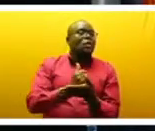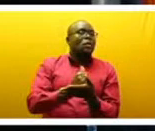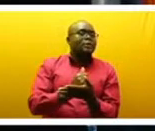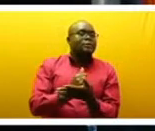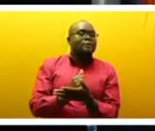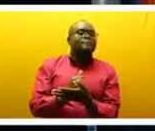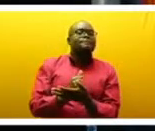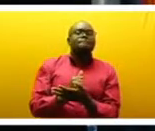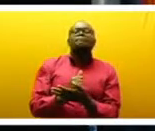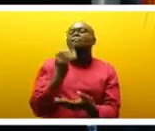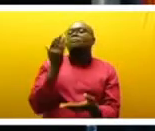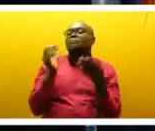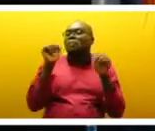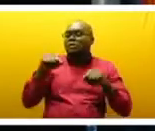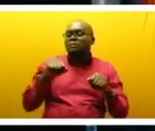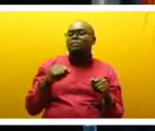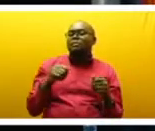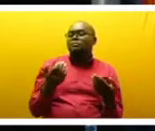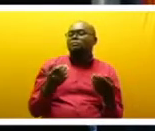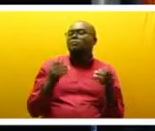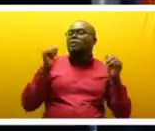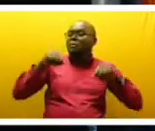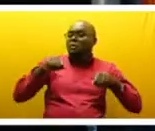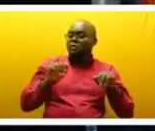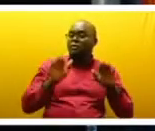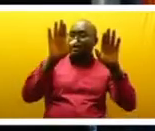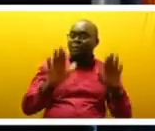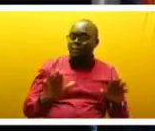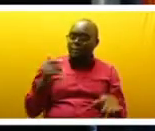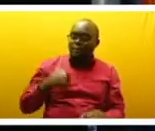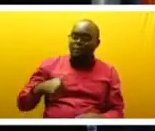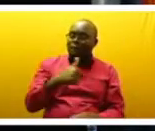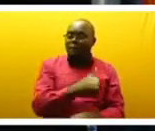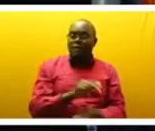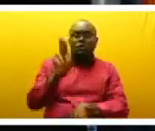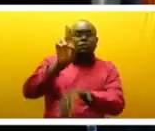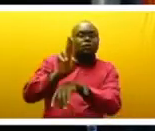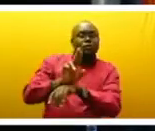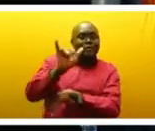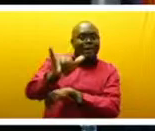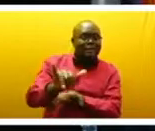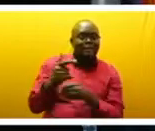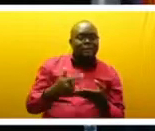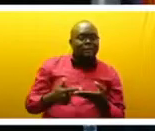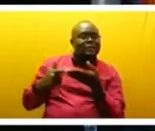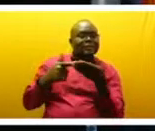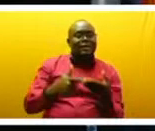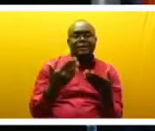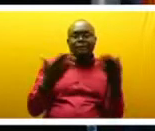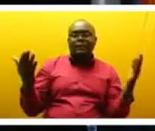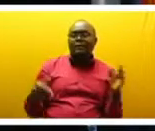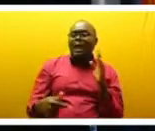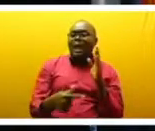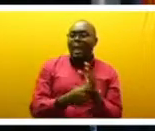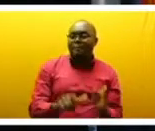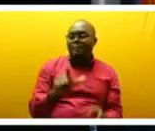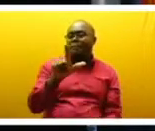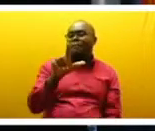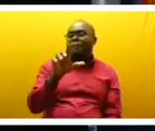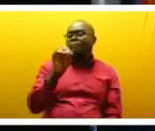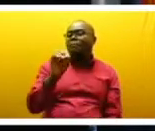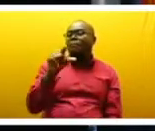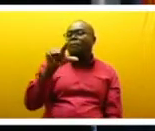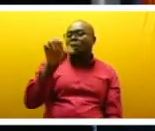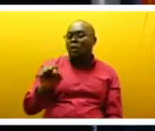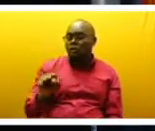it might become impossible or unnecessary for us to spend time here discussing things called logs. And the only logs